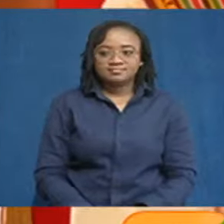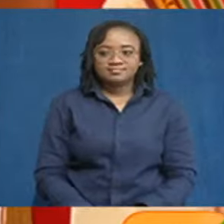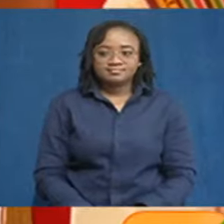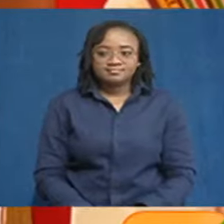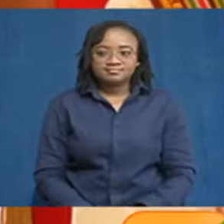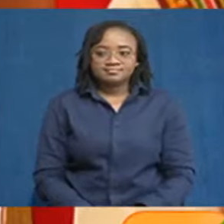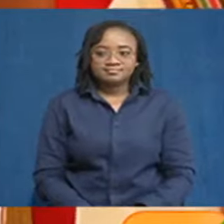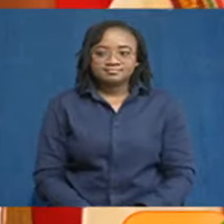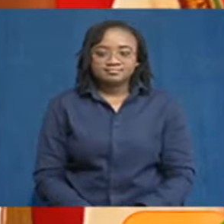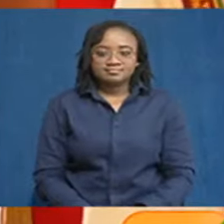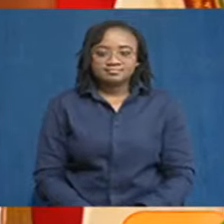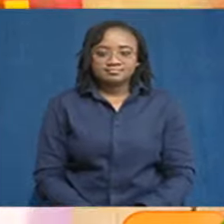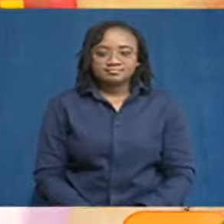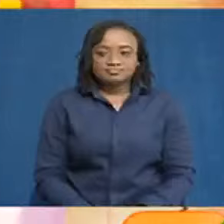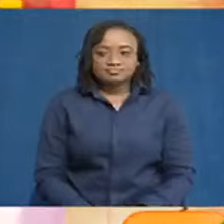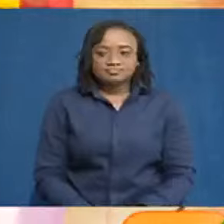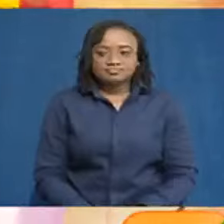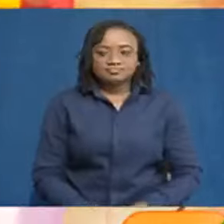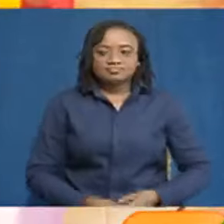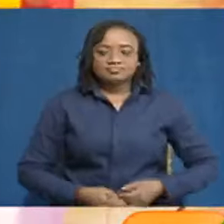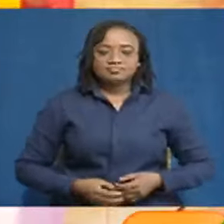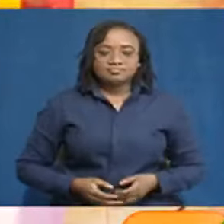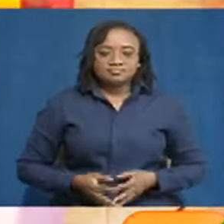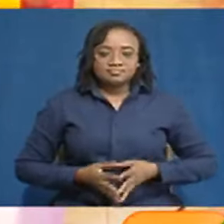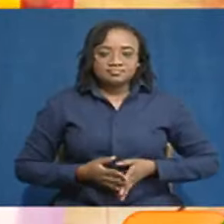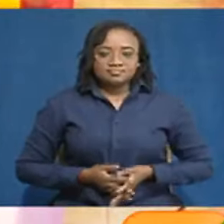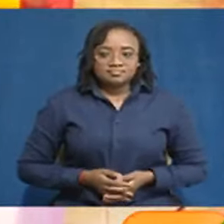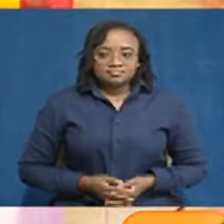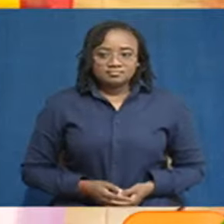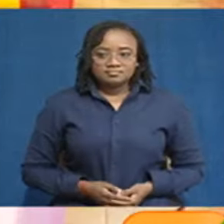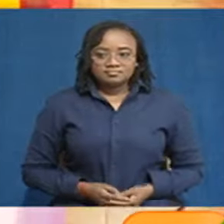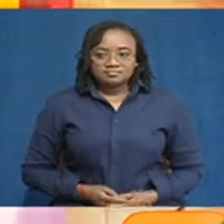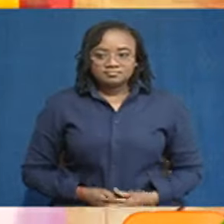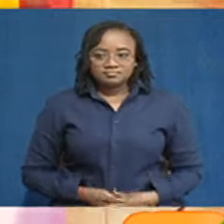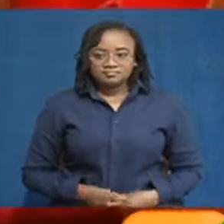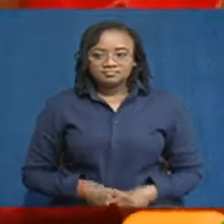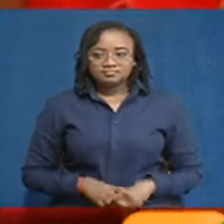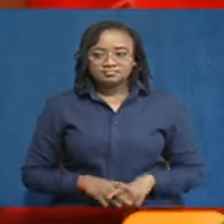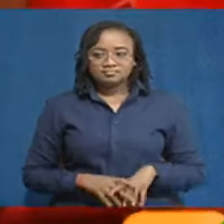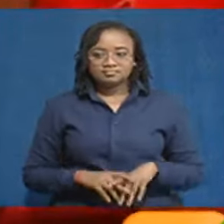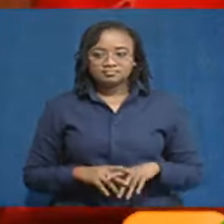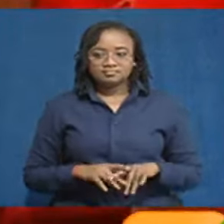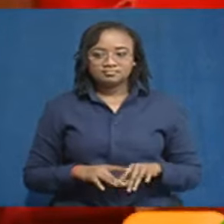Kenya Cycling Federation and we've grown up with that kind of